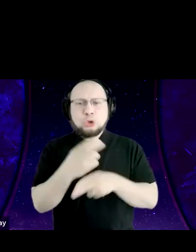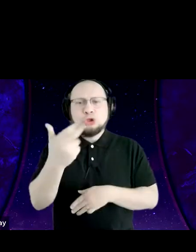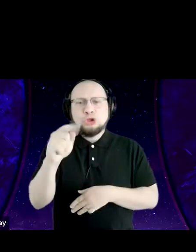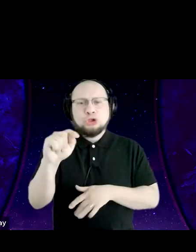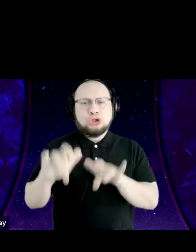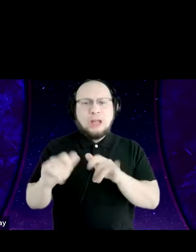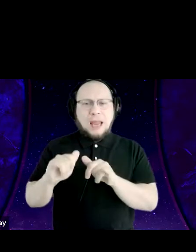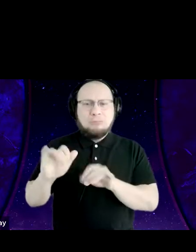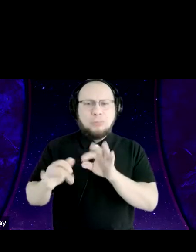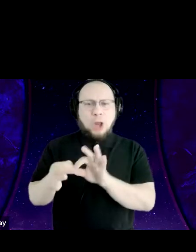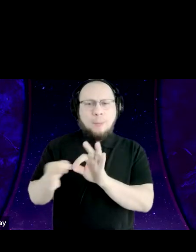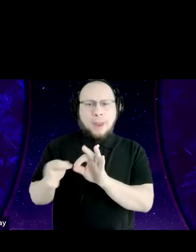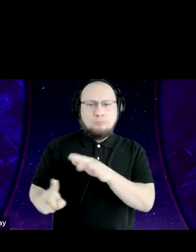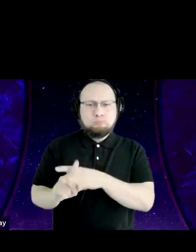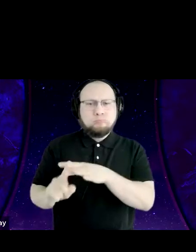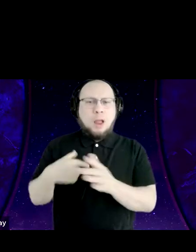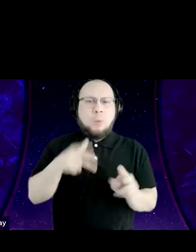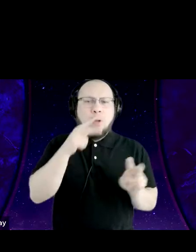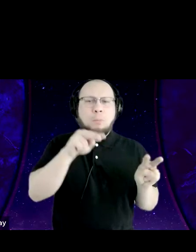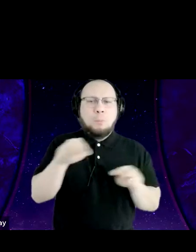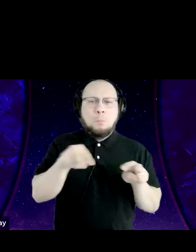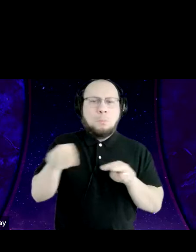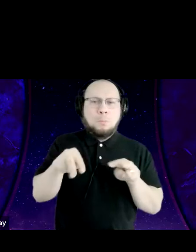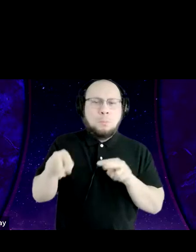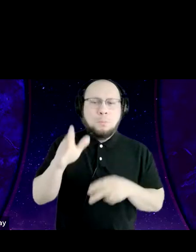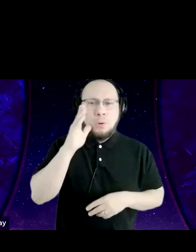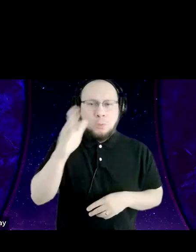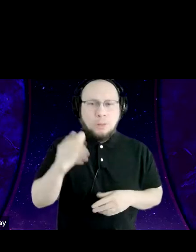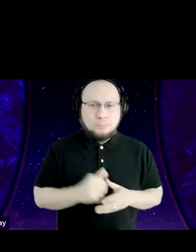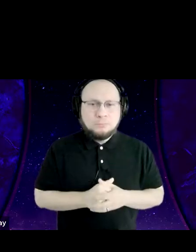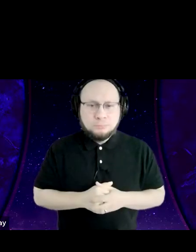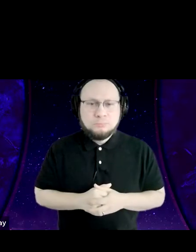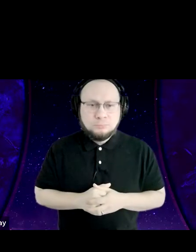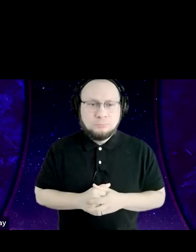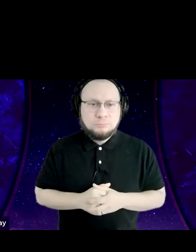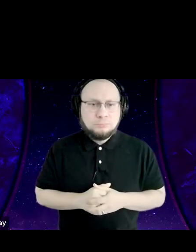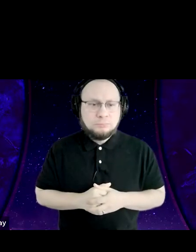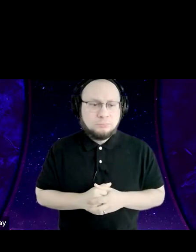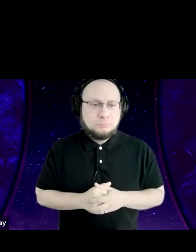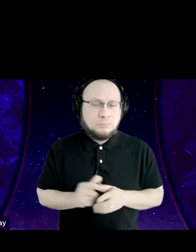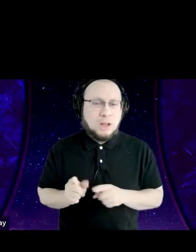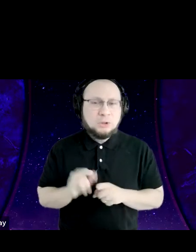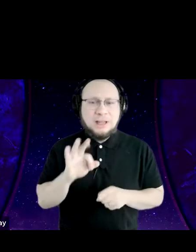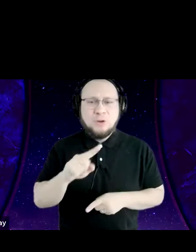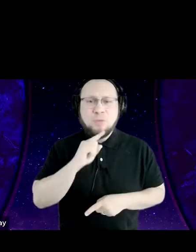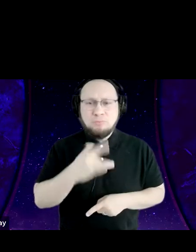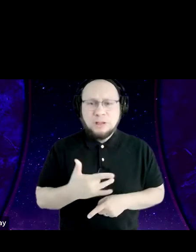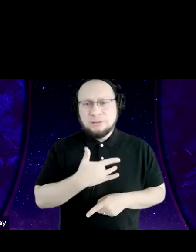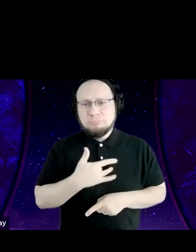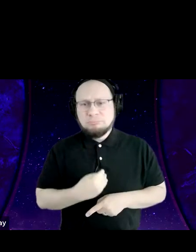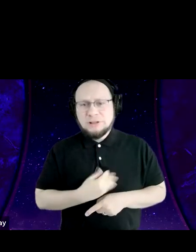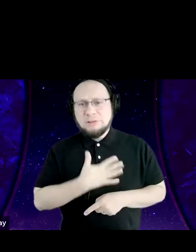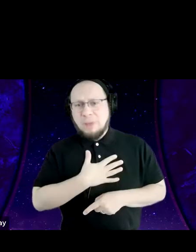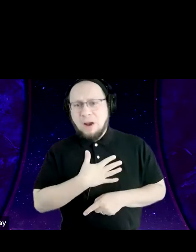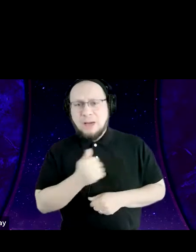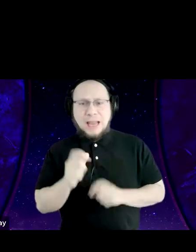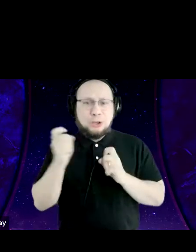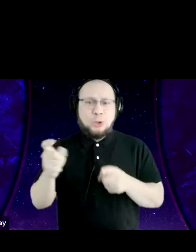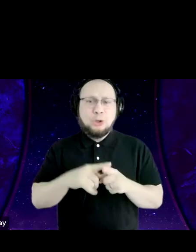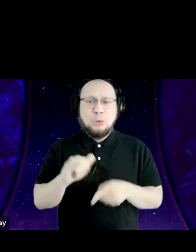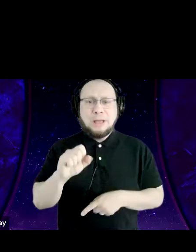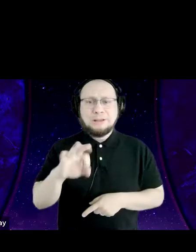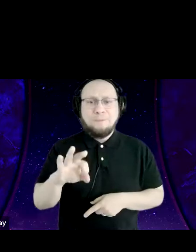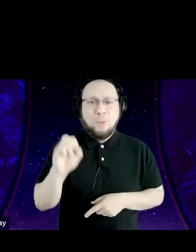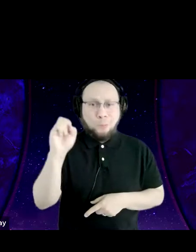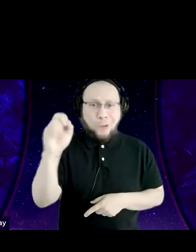in this space and at this time. And if you are moved by anything that you see, feel free to donate to the Island Shakespeare Festival.